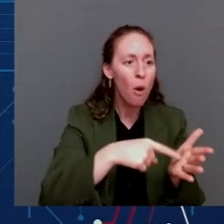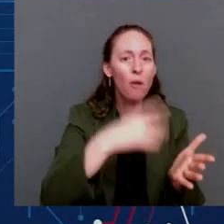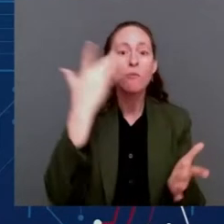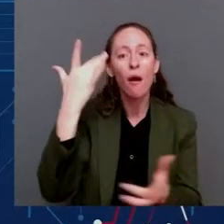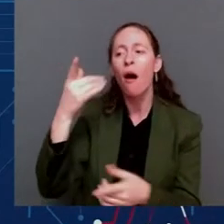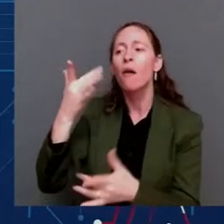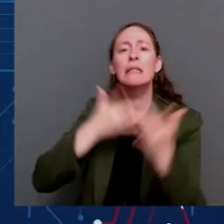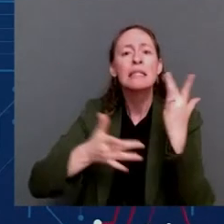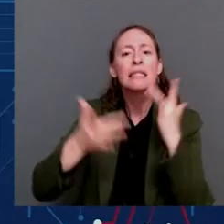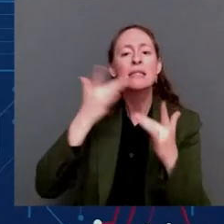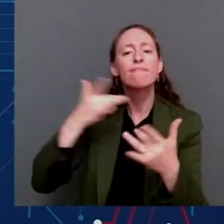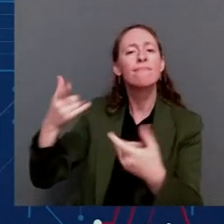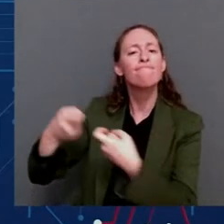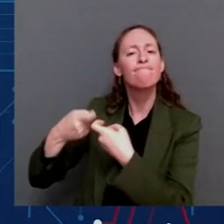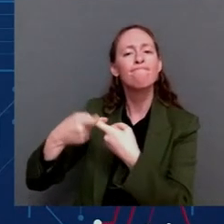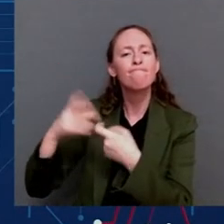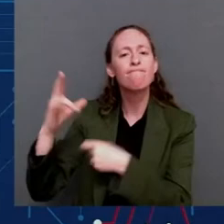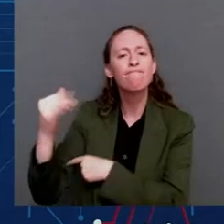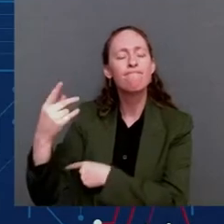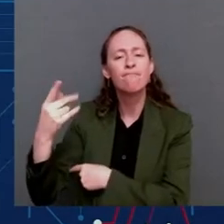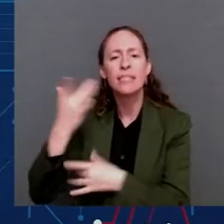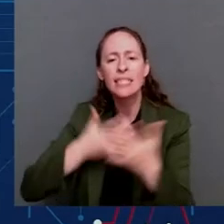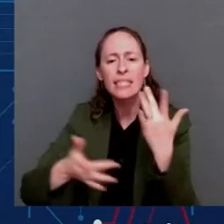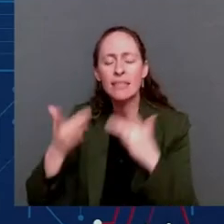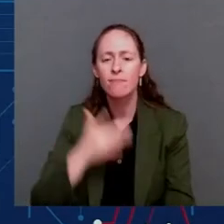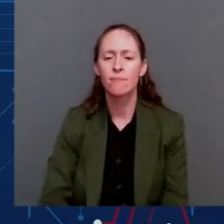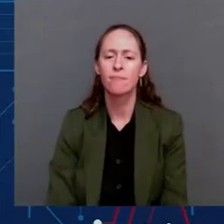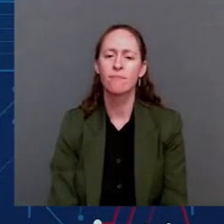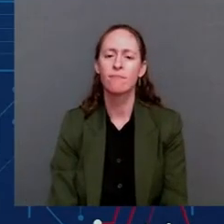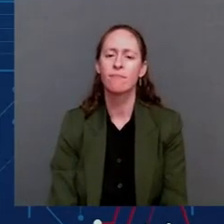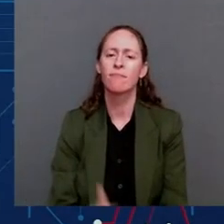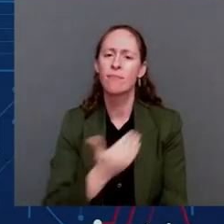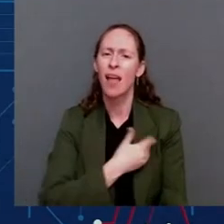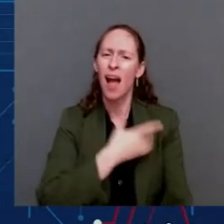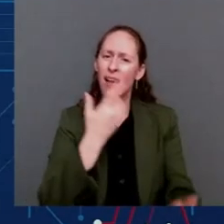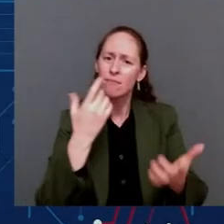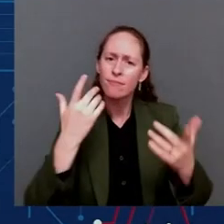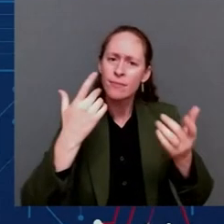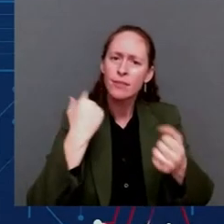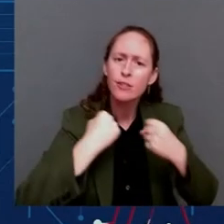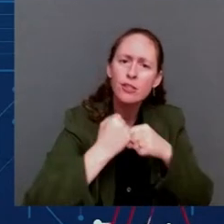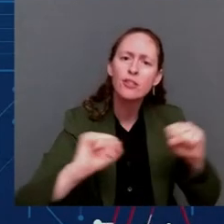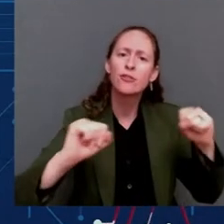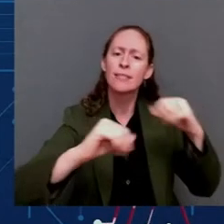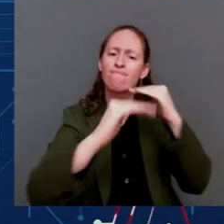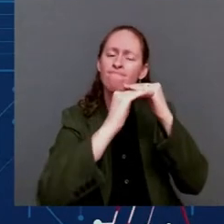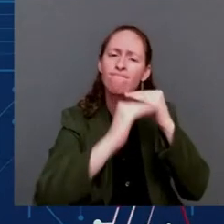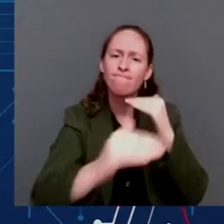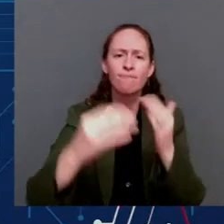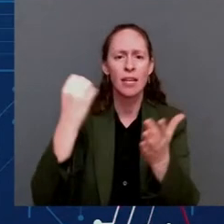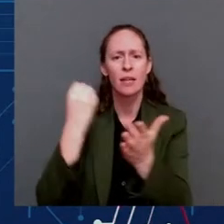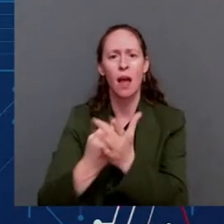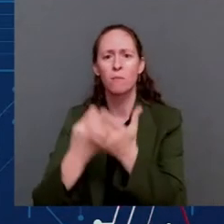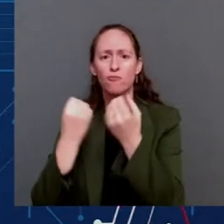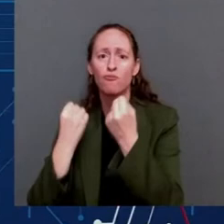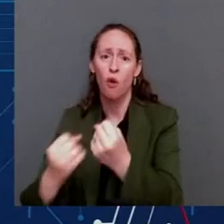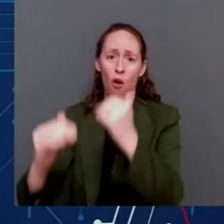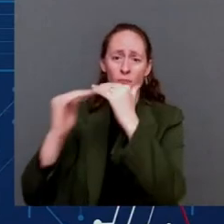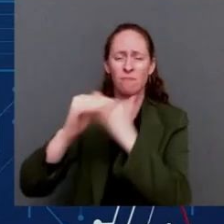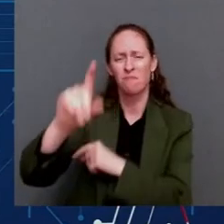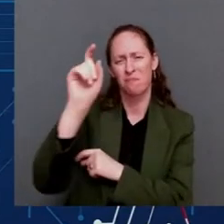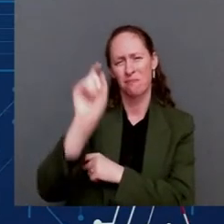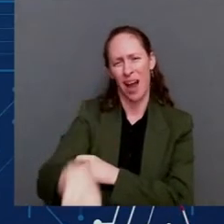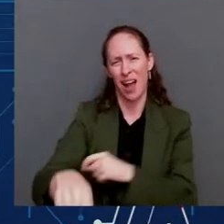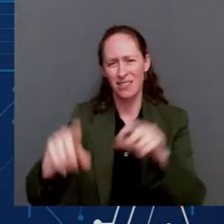once again. And folks, for the folks at home, there's a broader supply chain that makes these semiconductors that connect